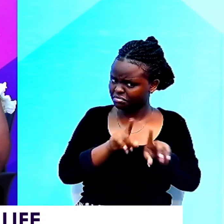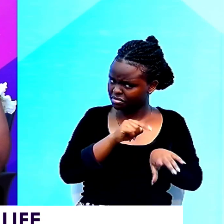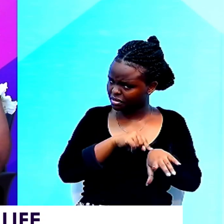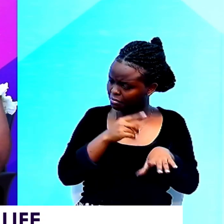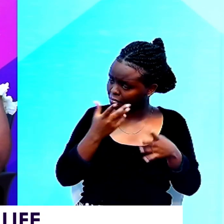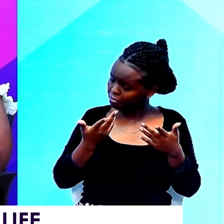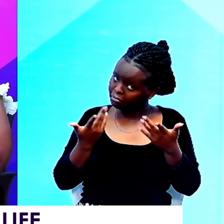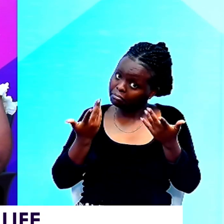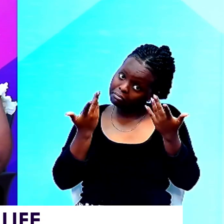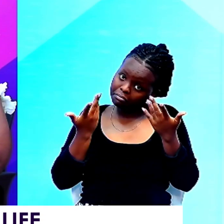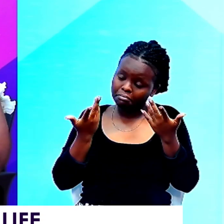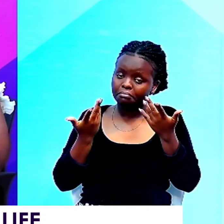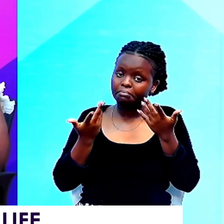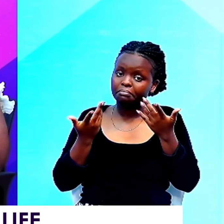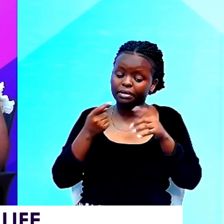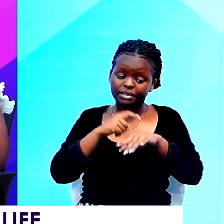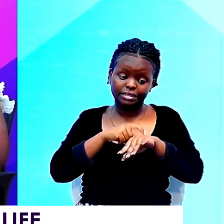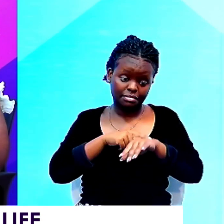our time,